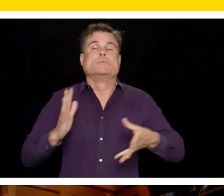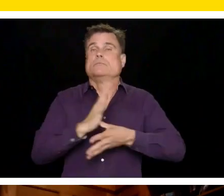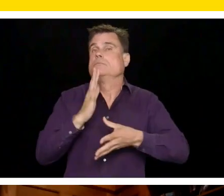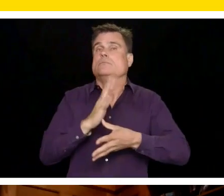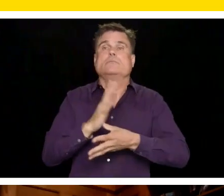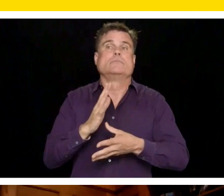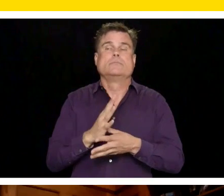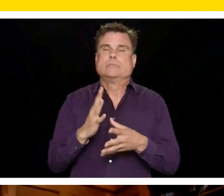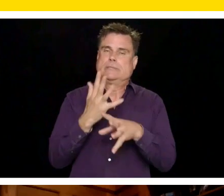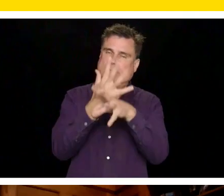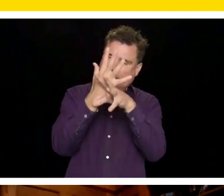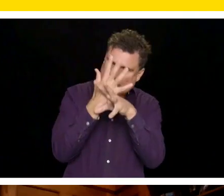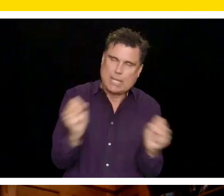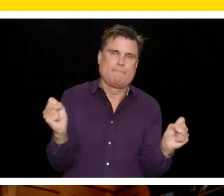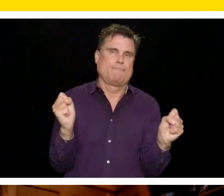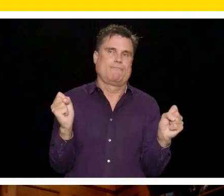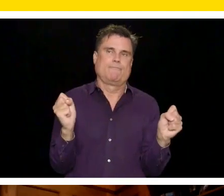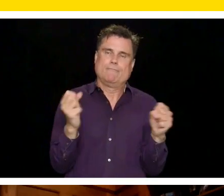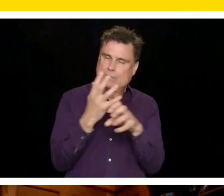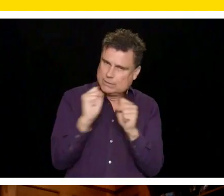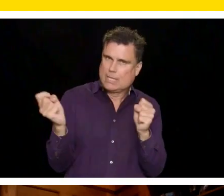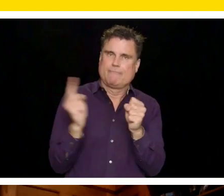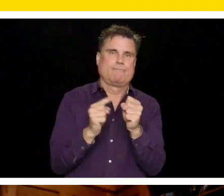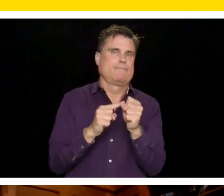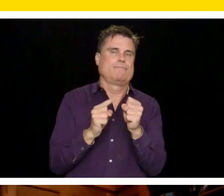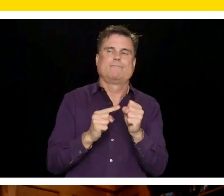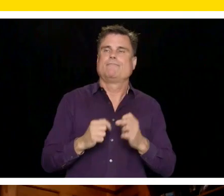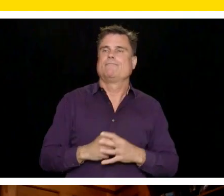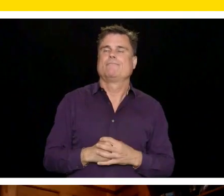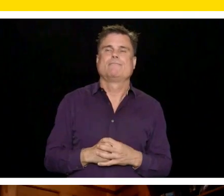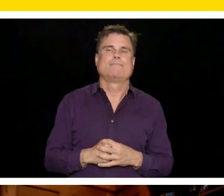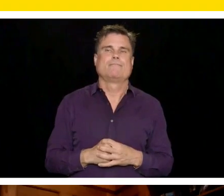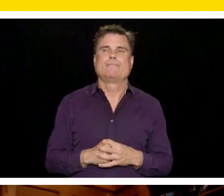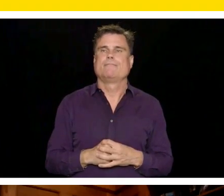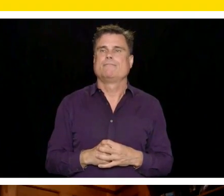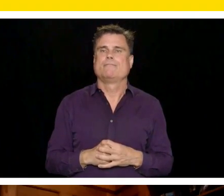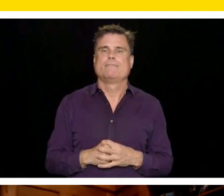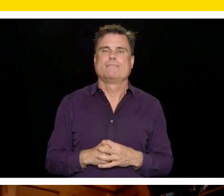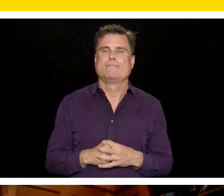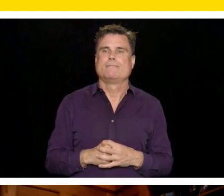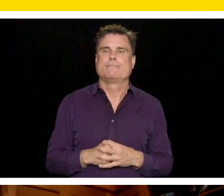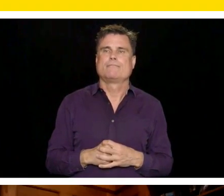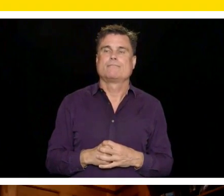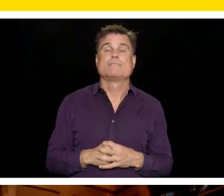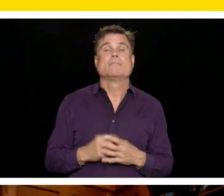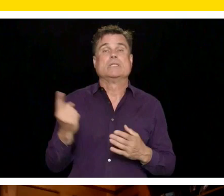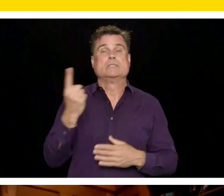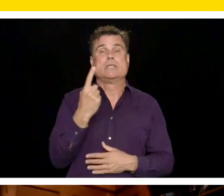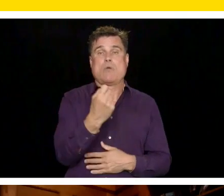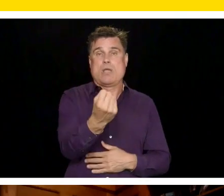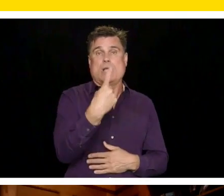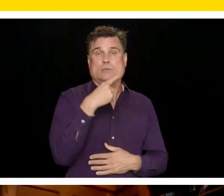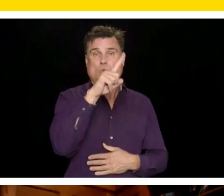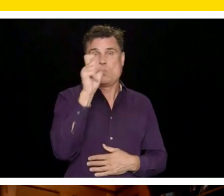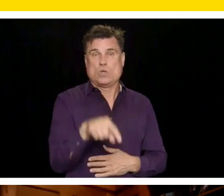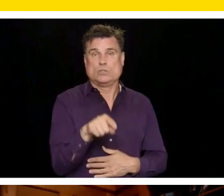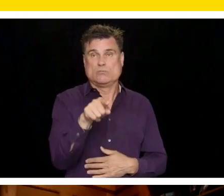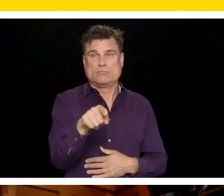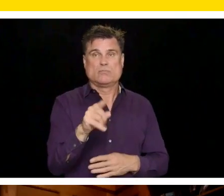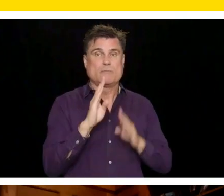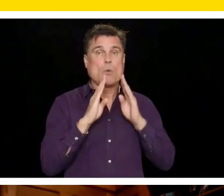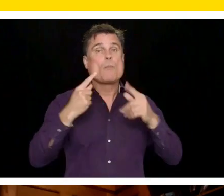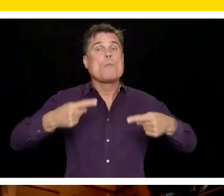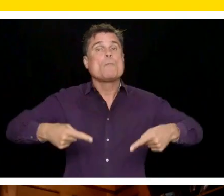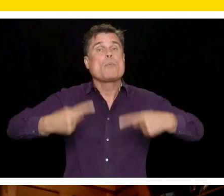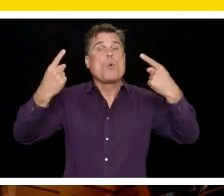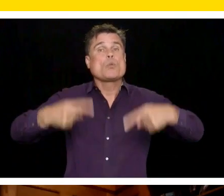being concerned about the border, but also the impact a border closure is having on our